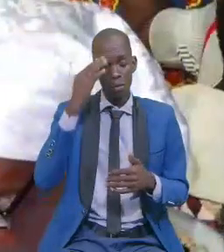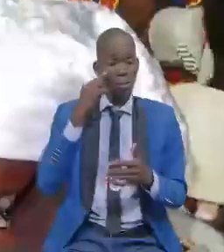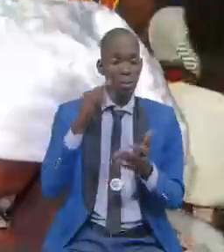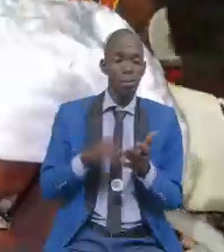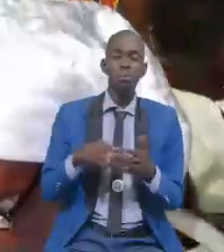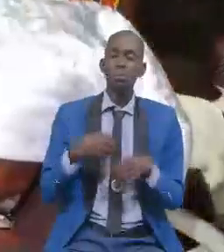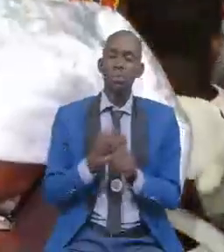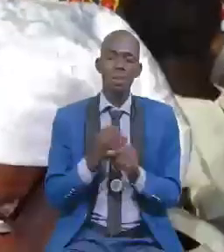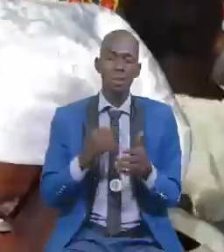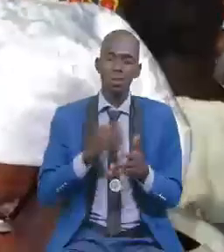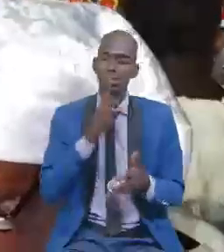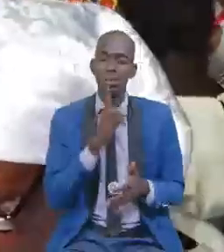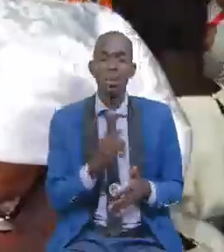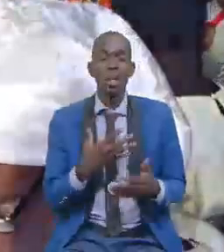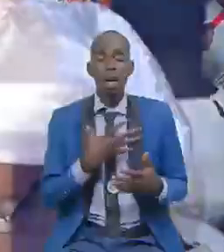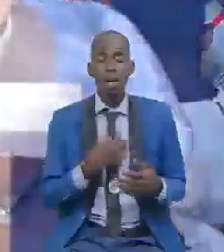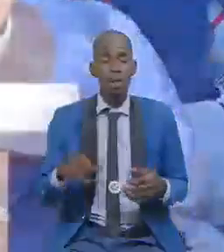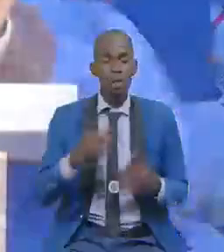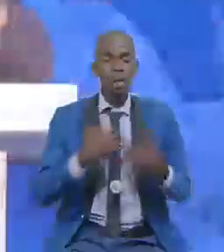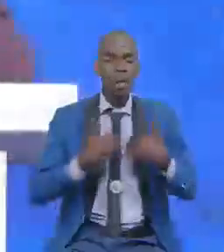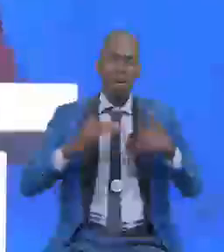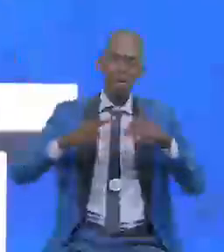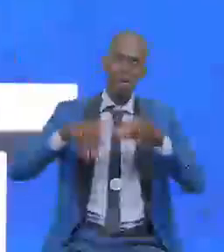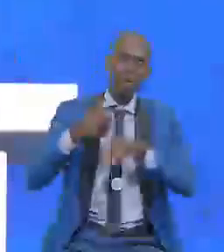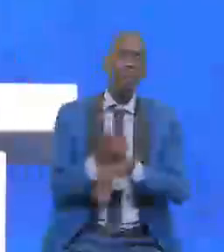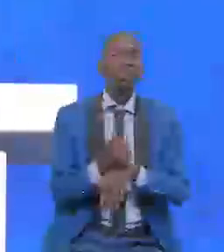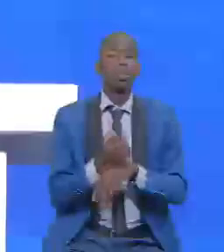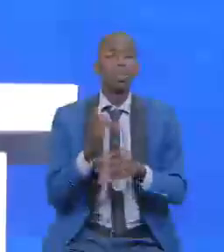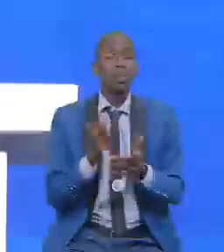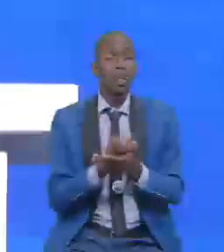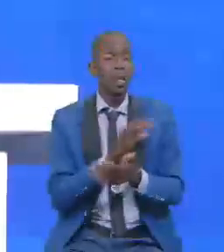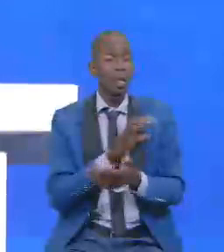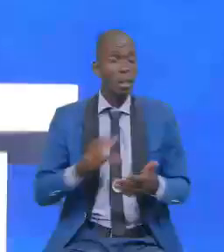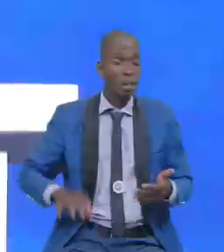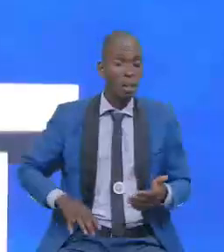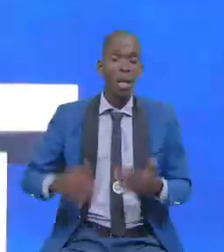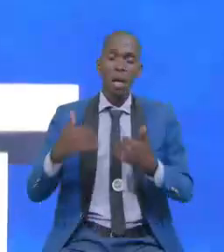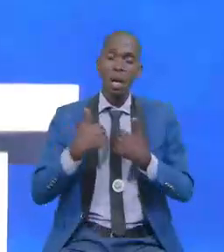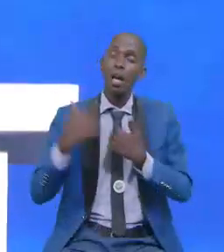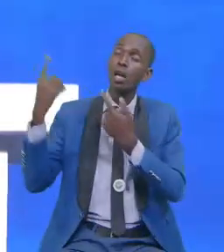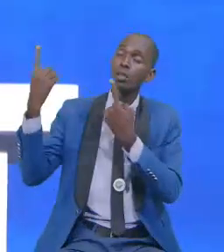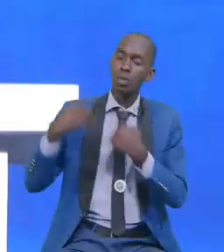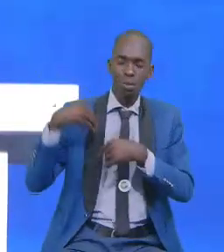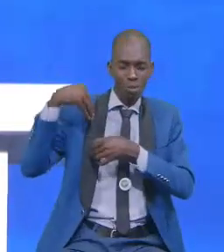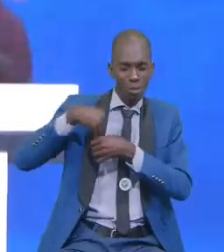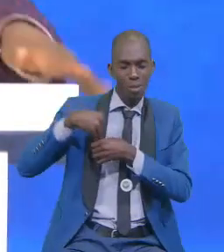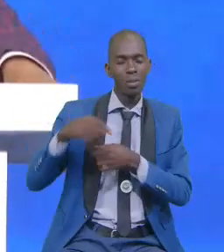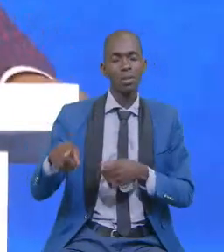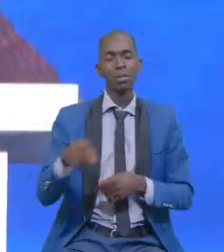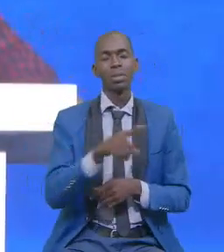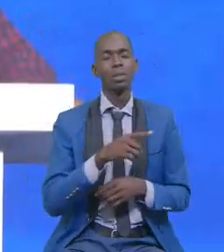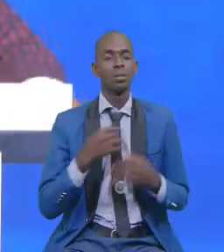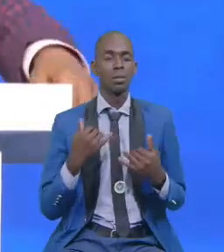real. And they have affirmed that Christ has come into them. Let